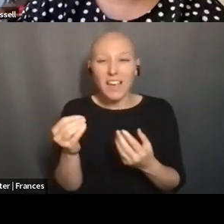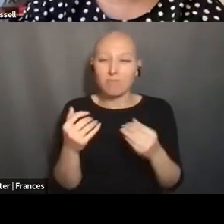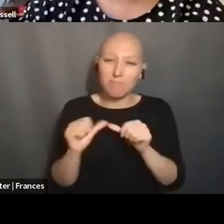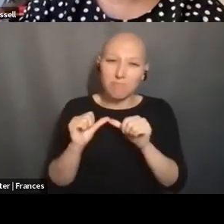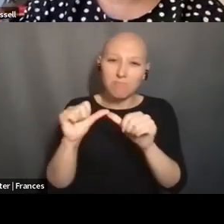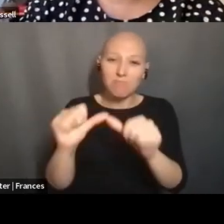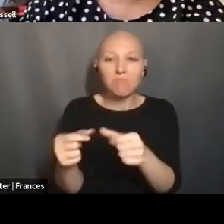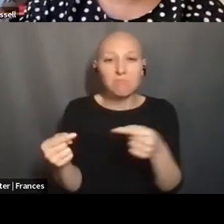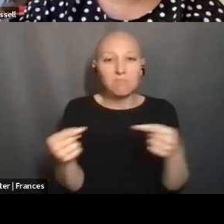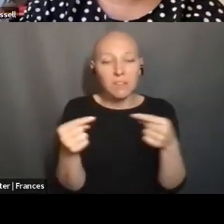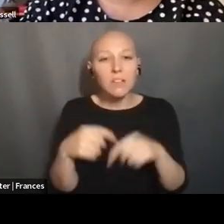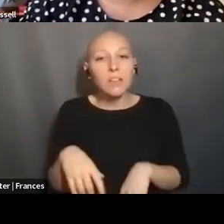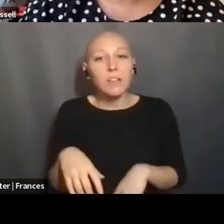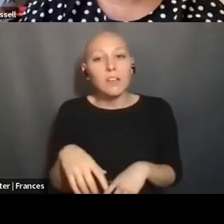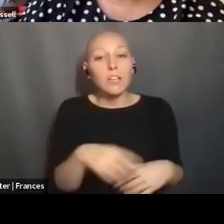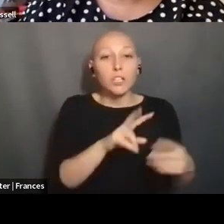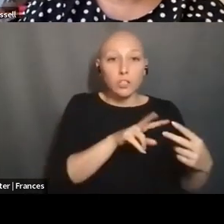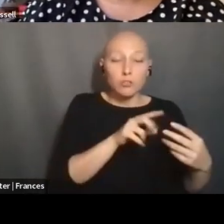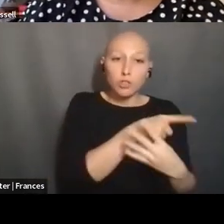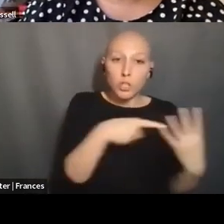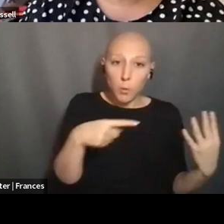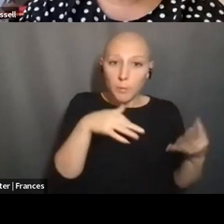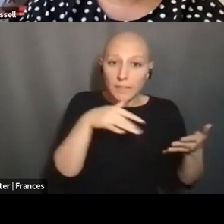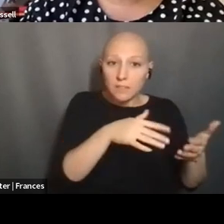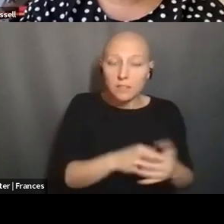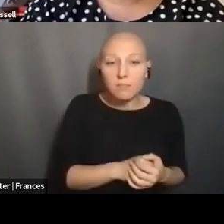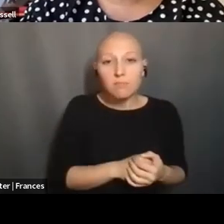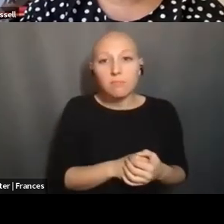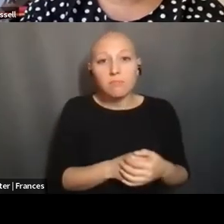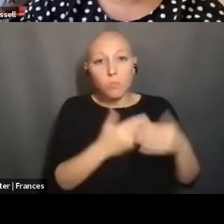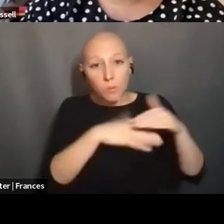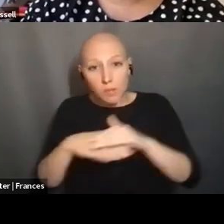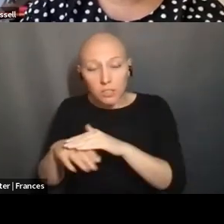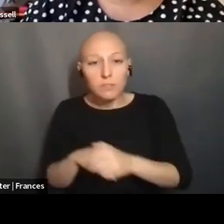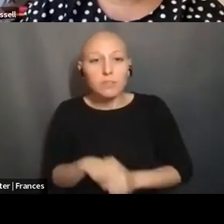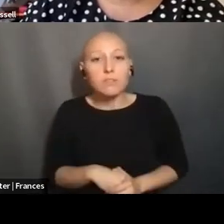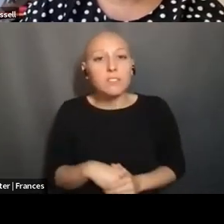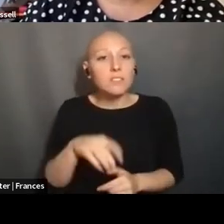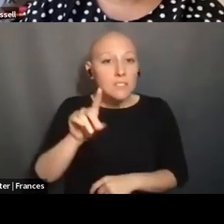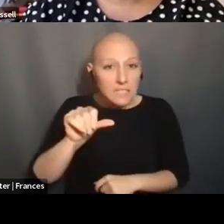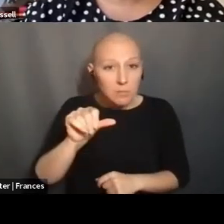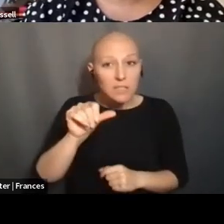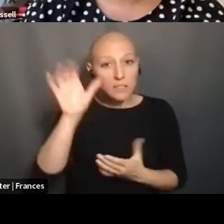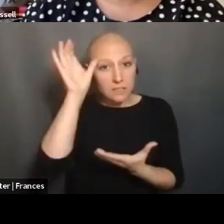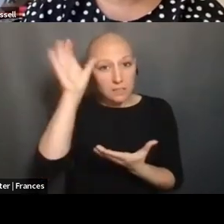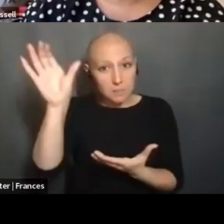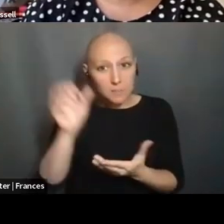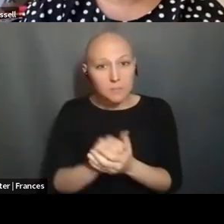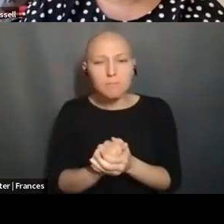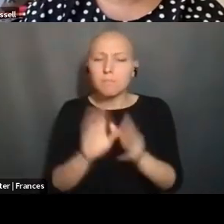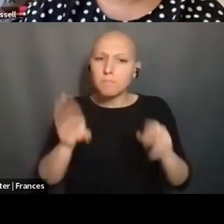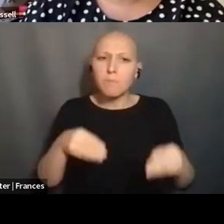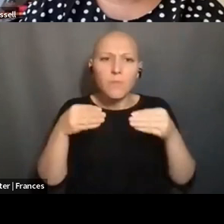and reproduction and concepts of disability have been an ongoing focus for ELSI research. From